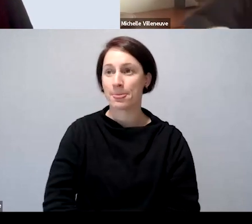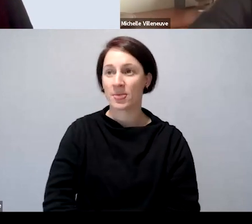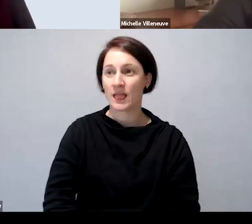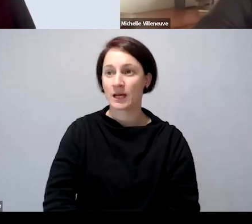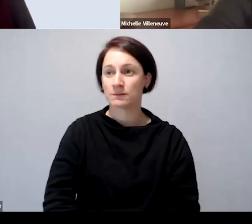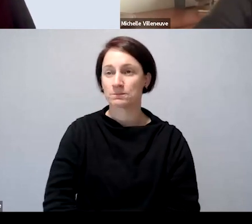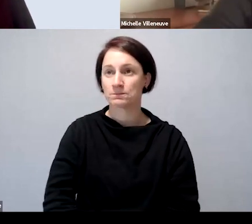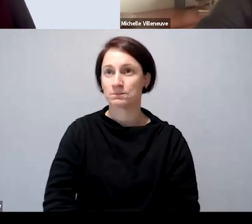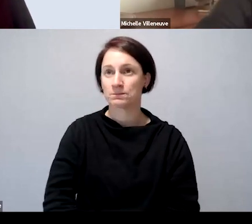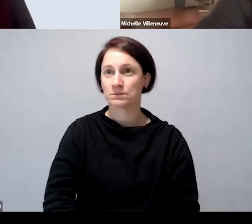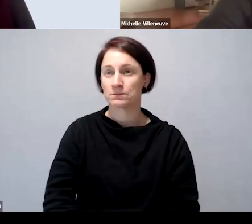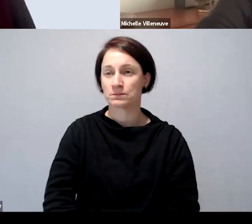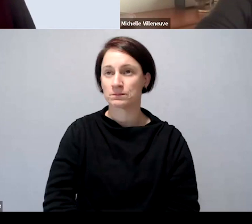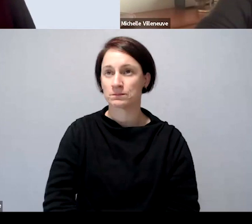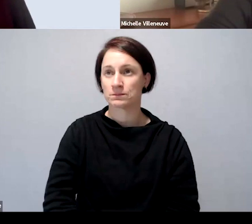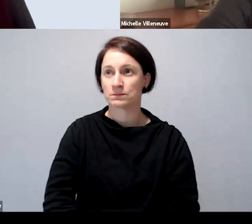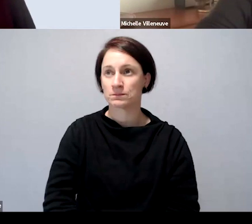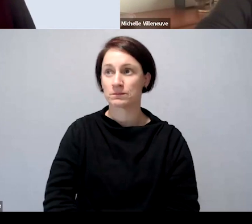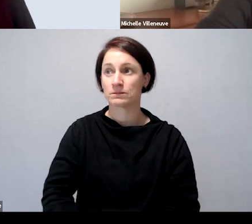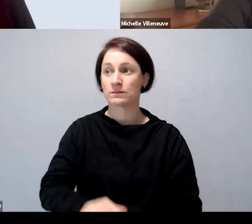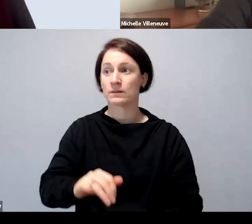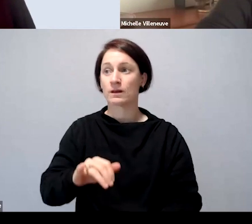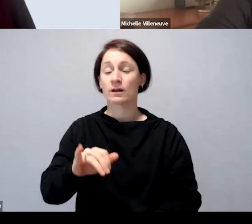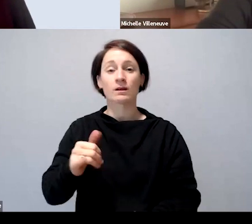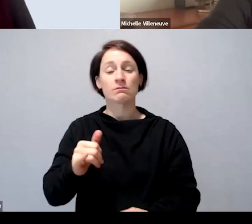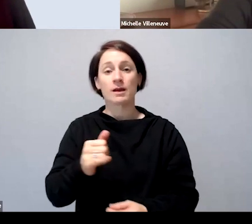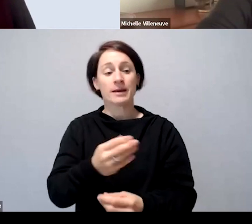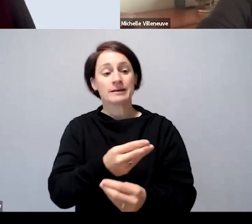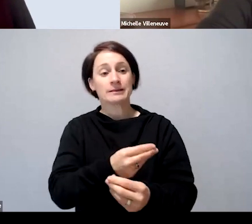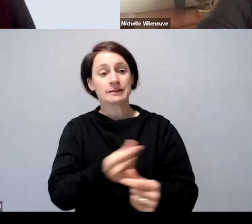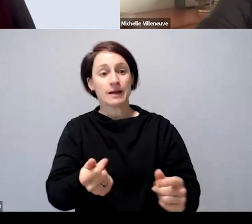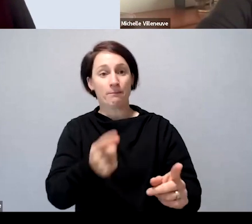try to engage with people that may not wish to be vulnerable.